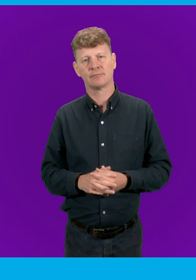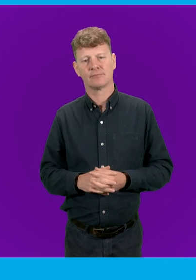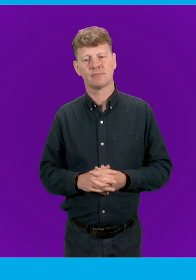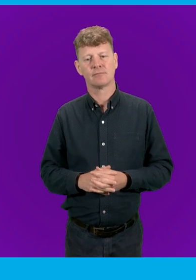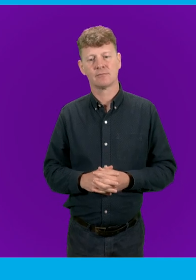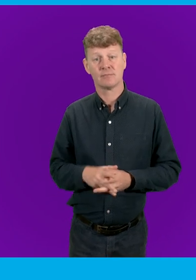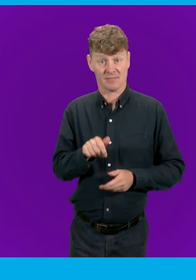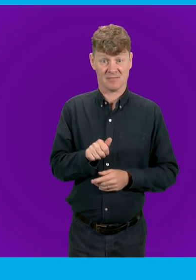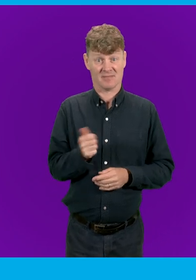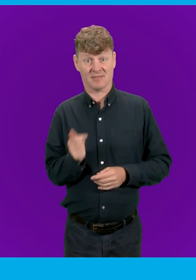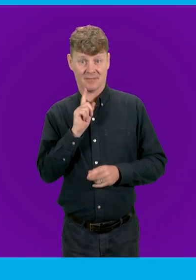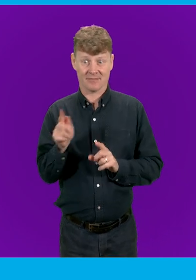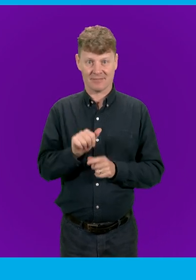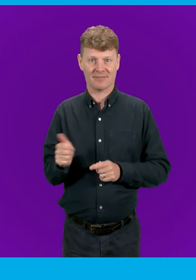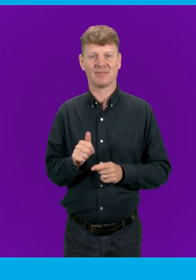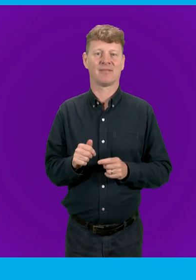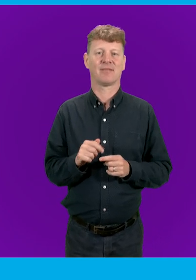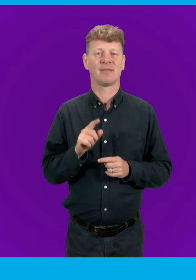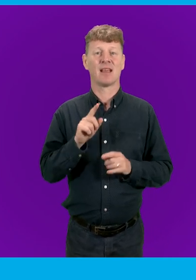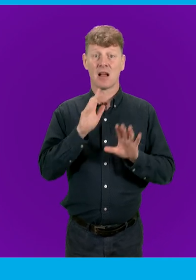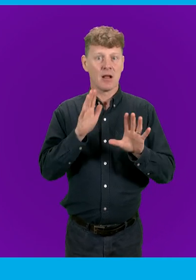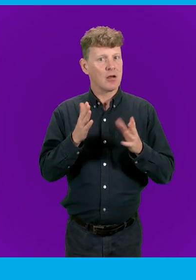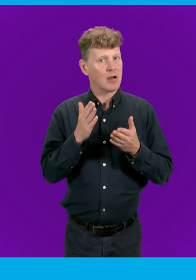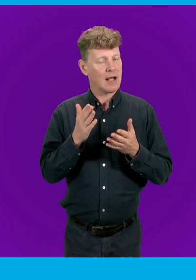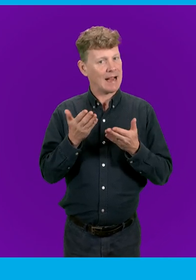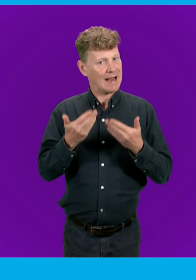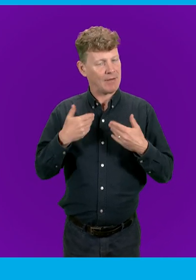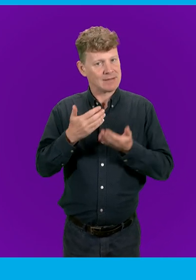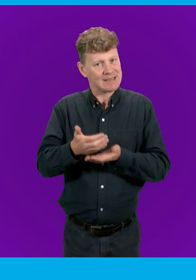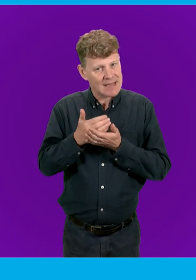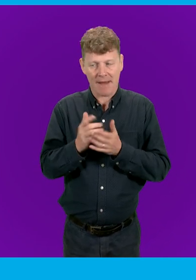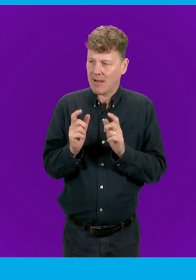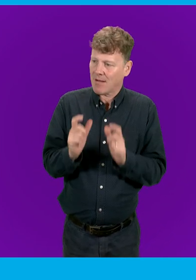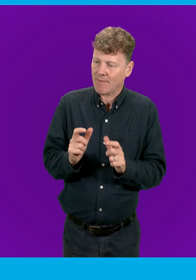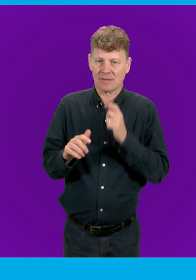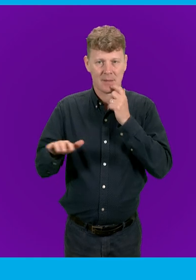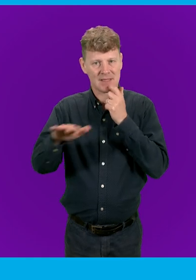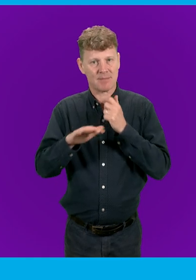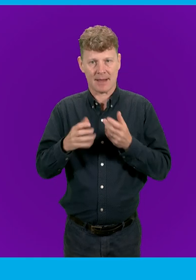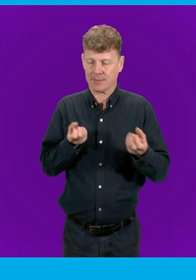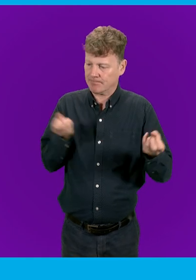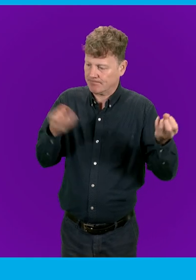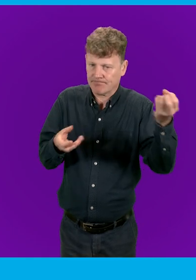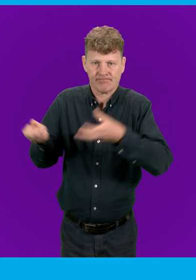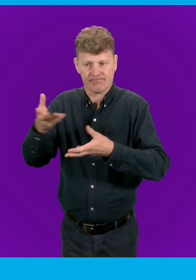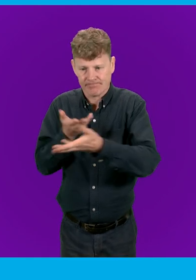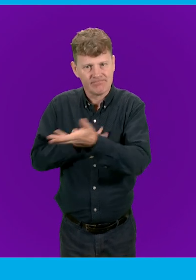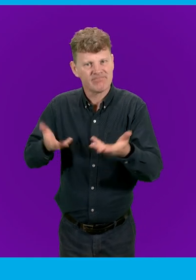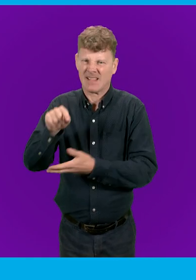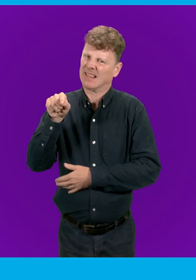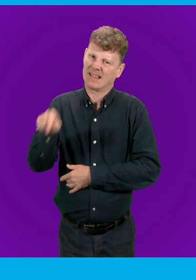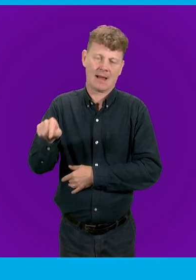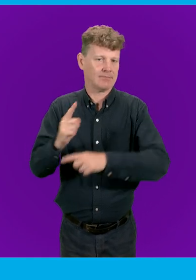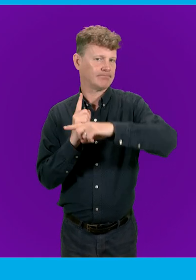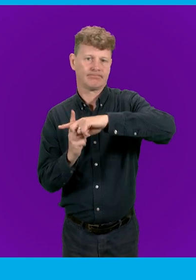opened the conversation and it gave us a safe and comfortable place to speak about it, which I think is like the most beneficial